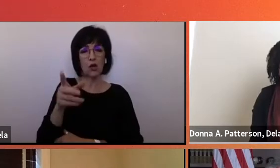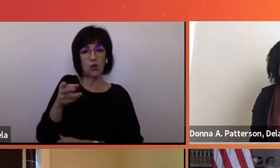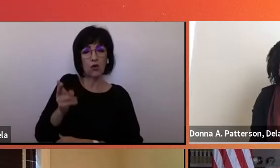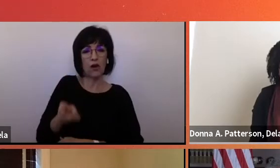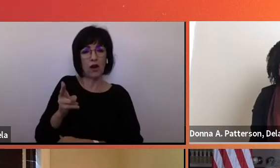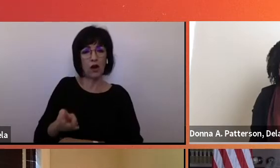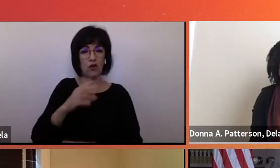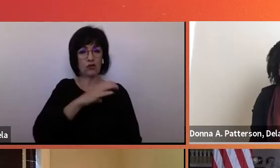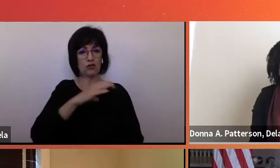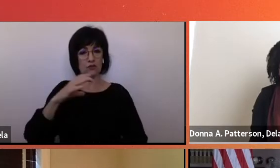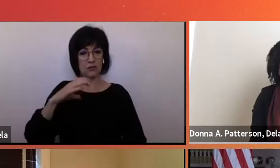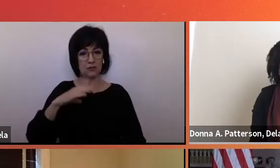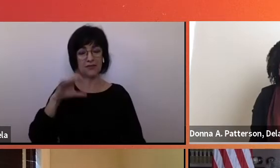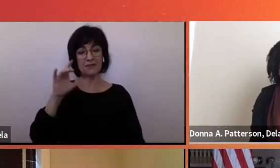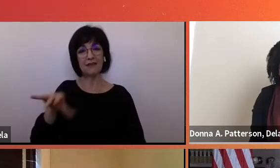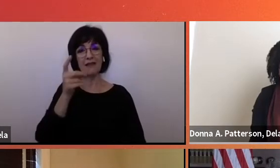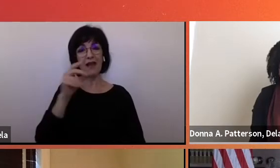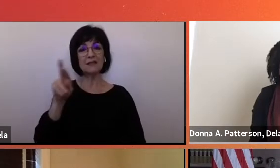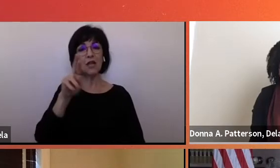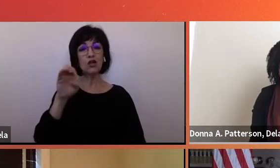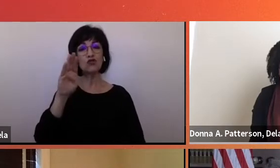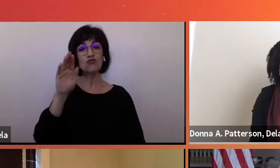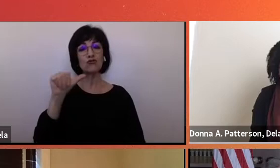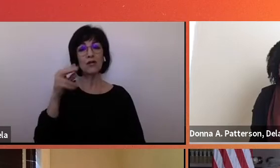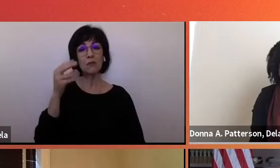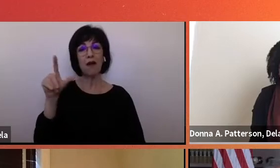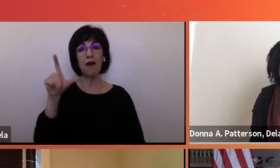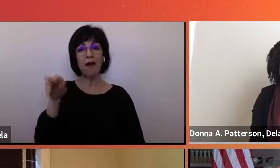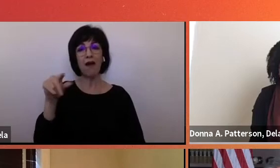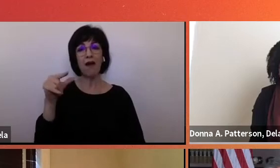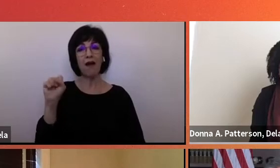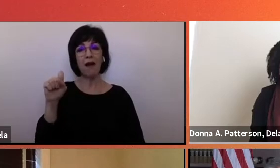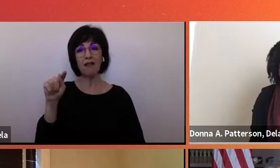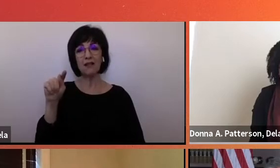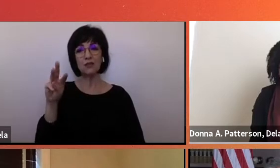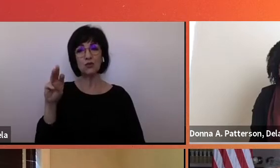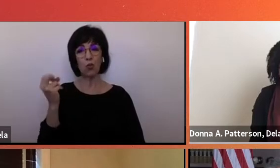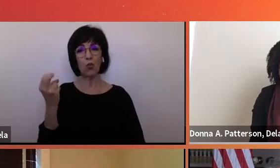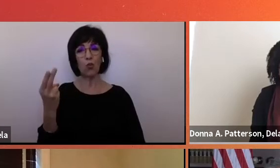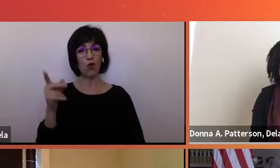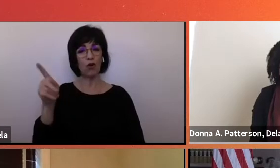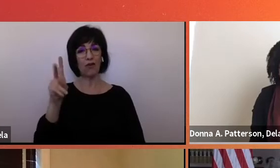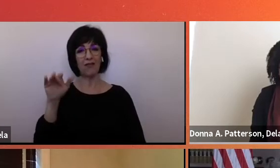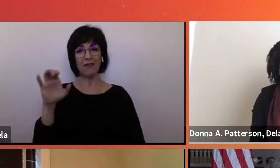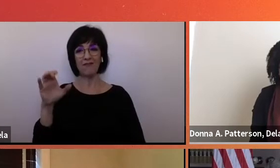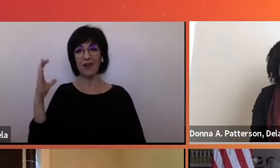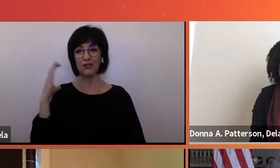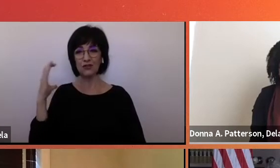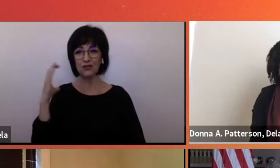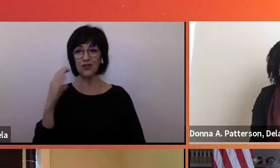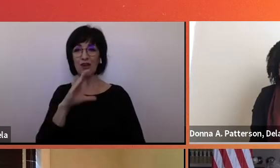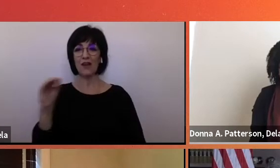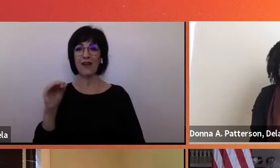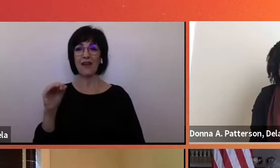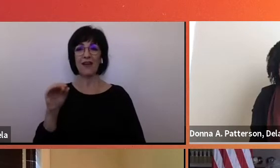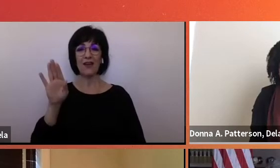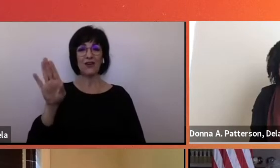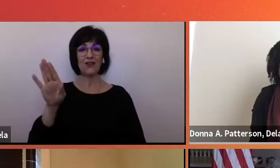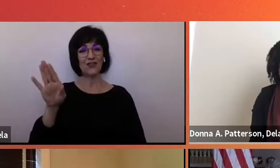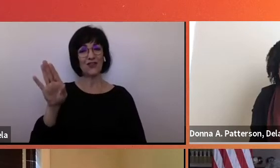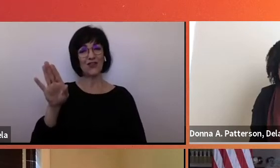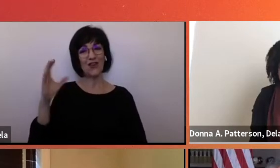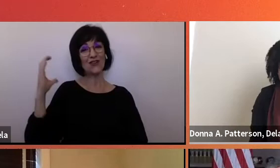Dr. Reba Hollingsworth, is with us, and so is its chair, Dick Carter, in the background there,